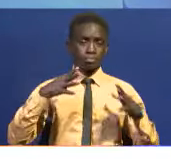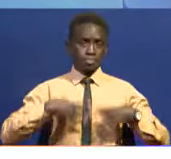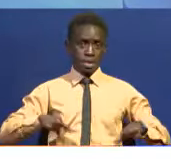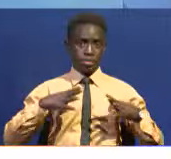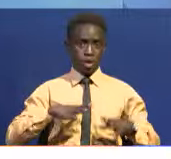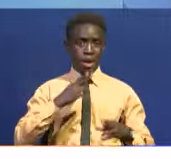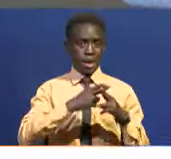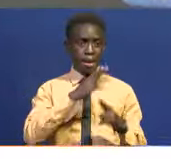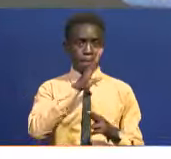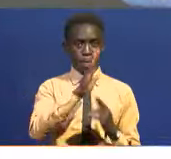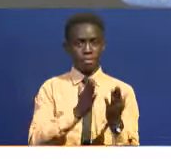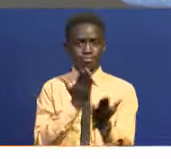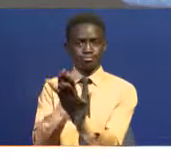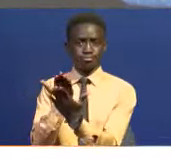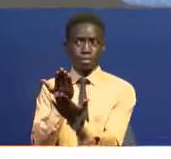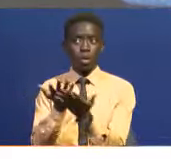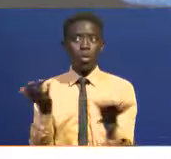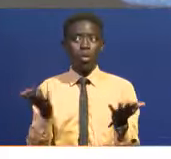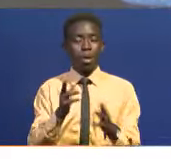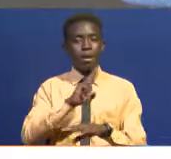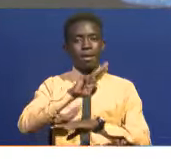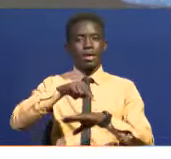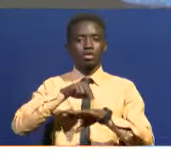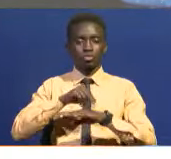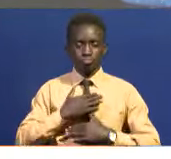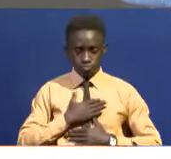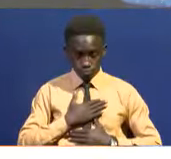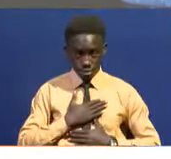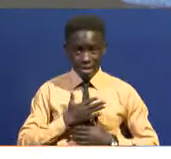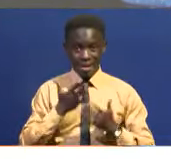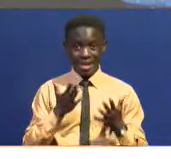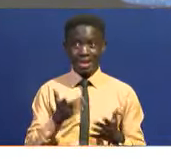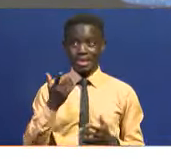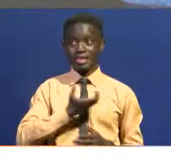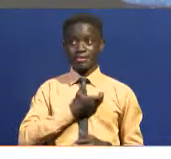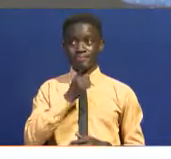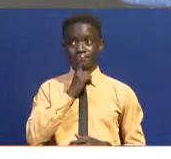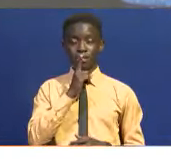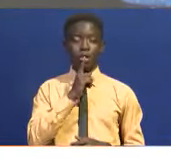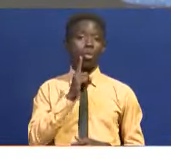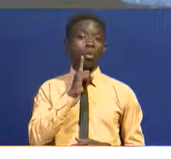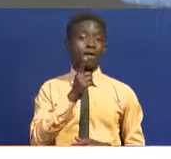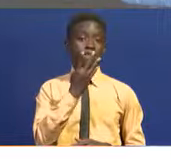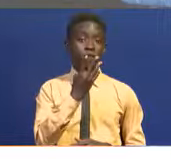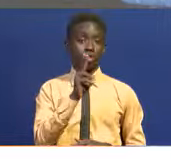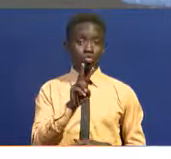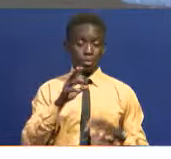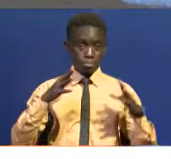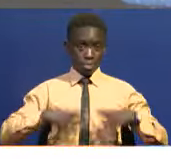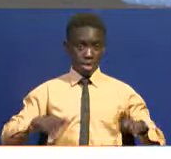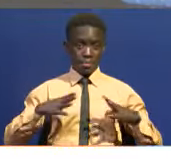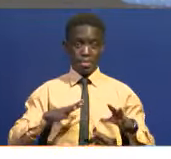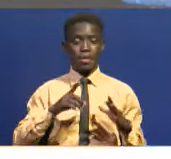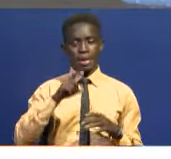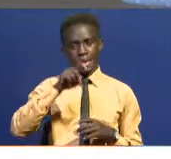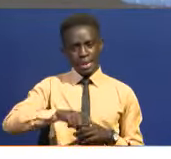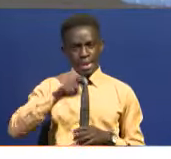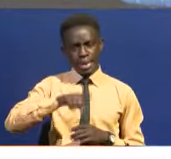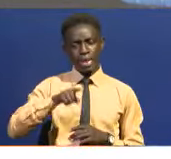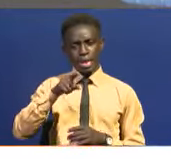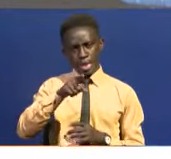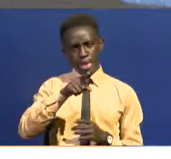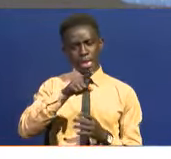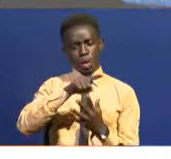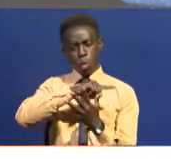been proposed for the national honor. Now, the council says the 142 individuals are supposed to be recognized on Mashujaa